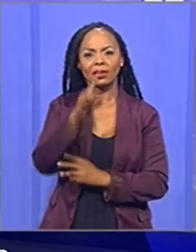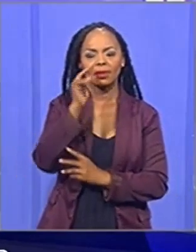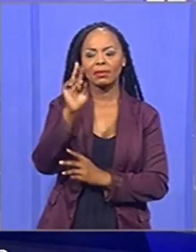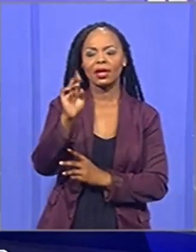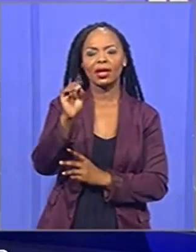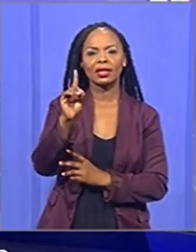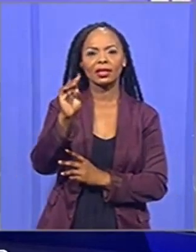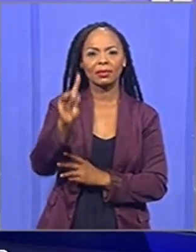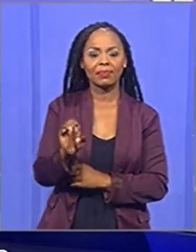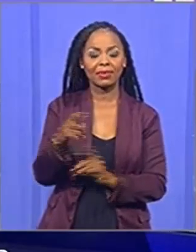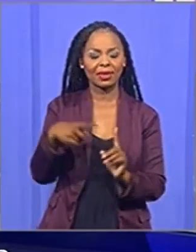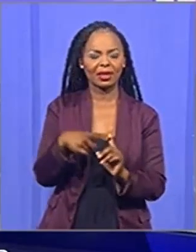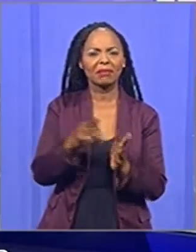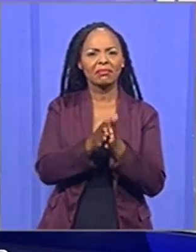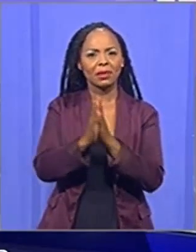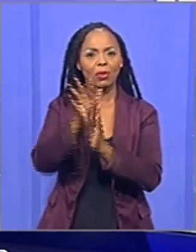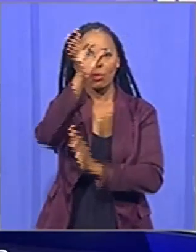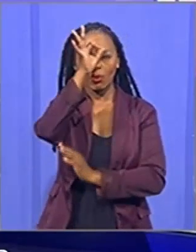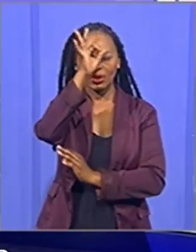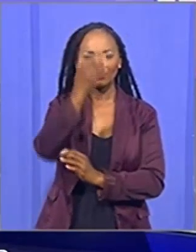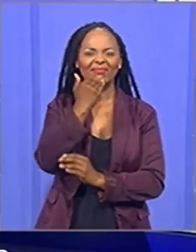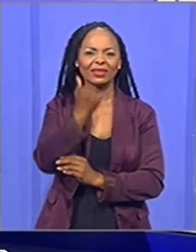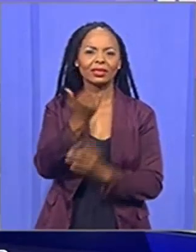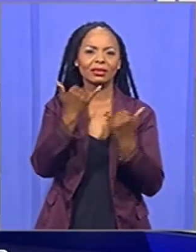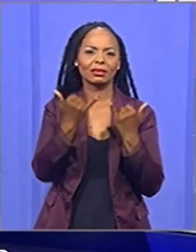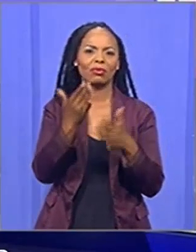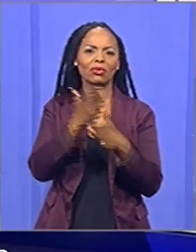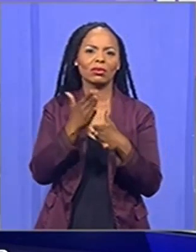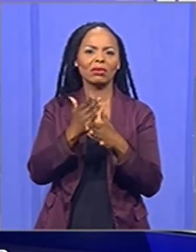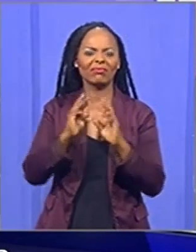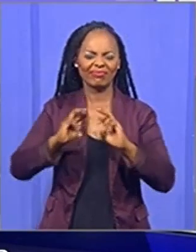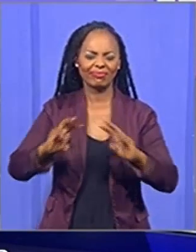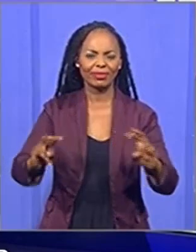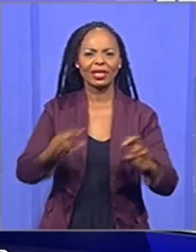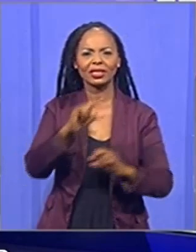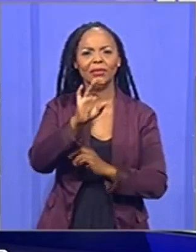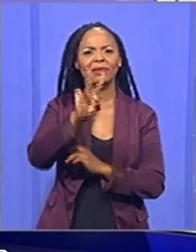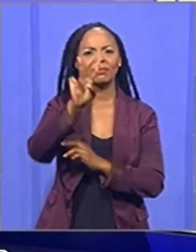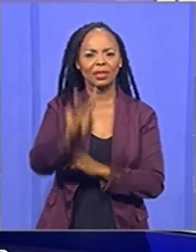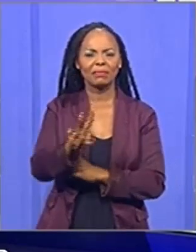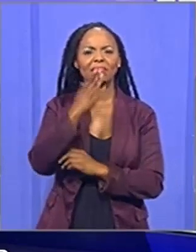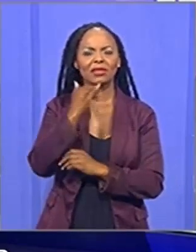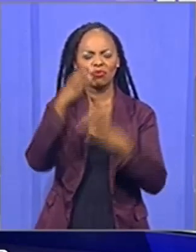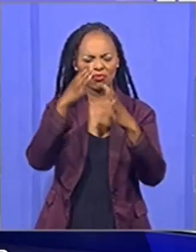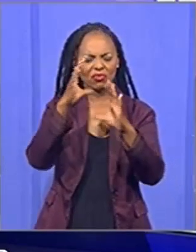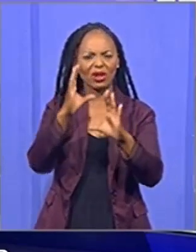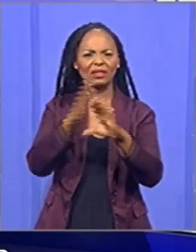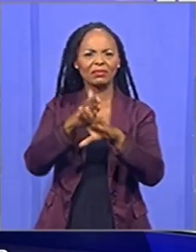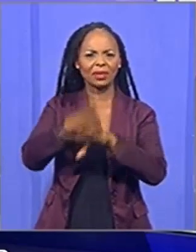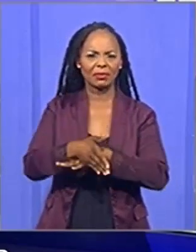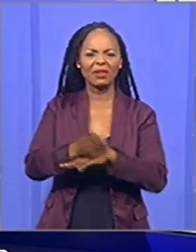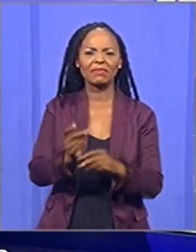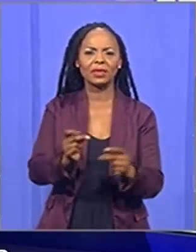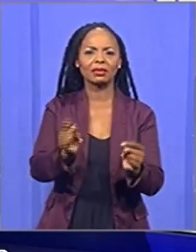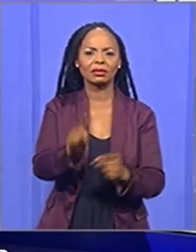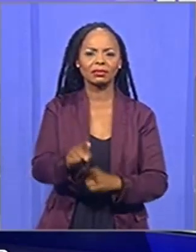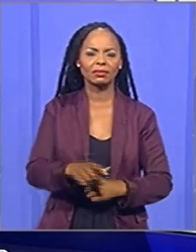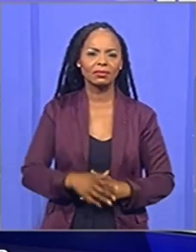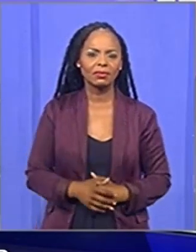o ipileditše gape go maphodisa go šomana le dipego tša melato ya tlaišo ya basadi ka ponyo ya